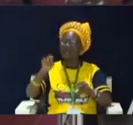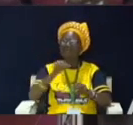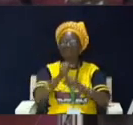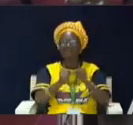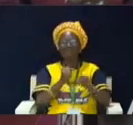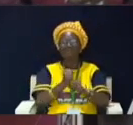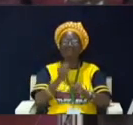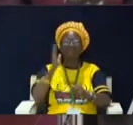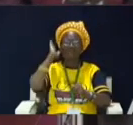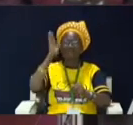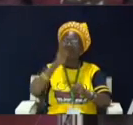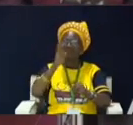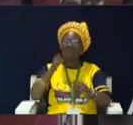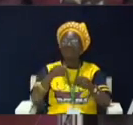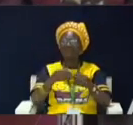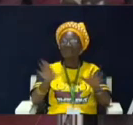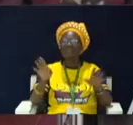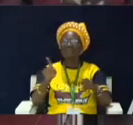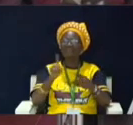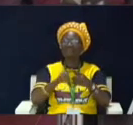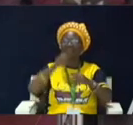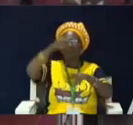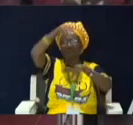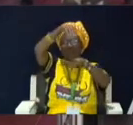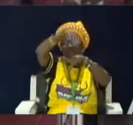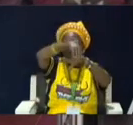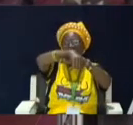will be over tonight,